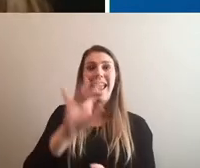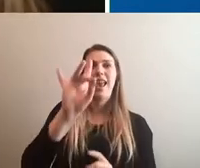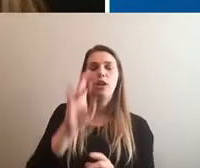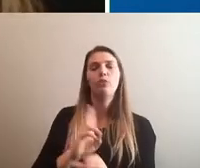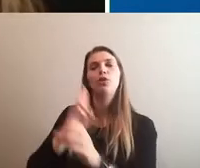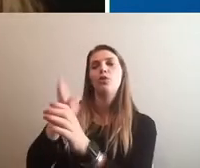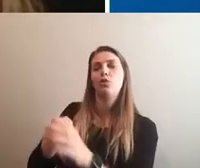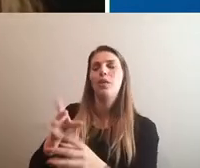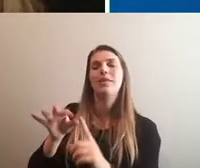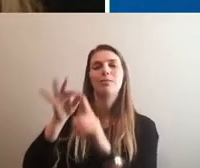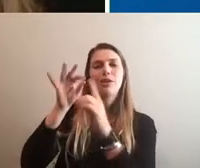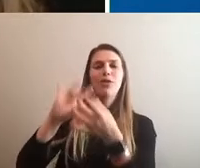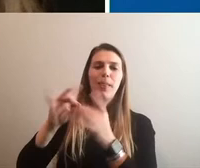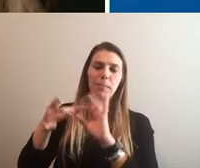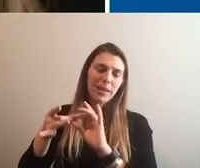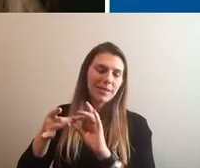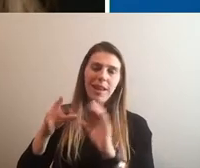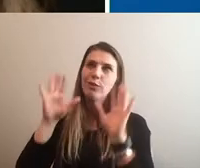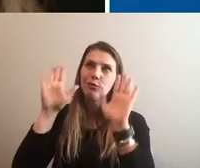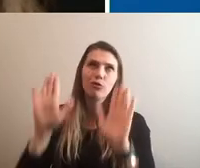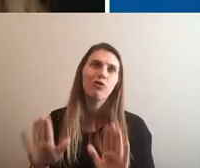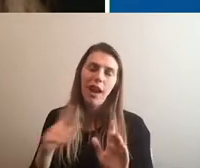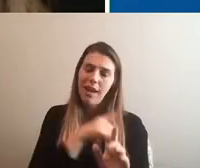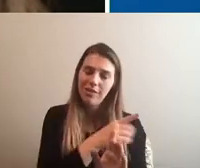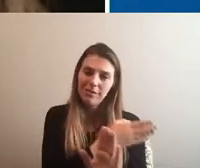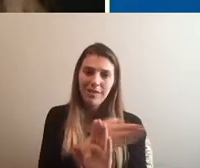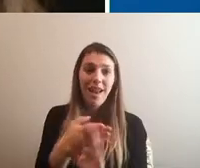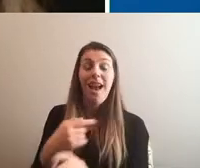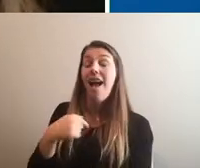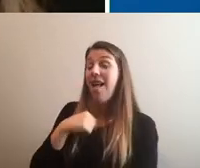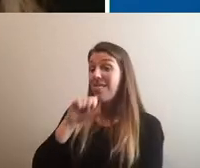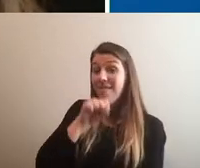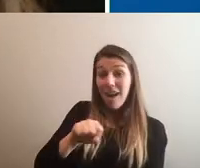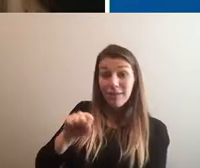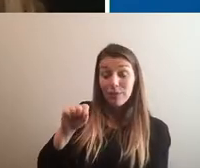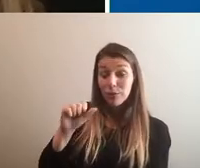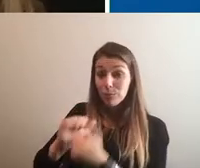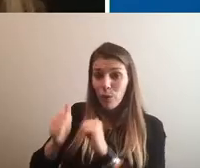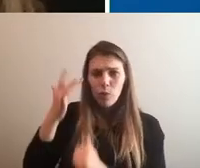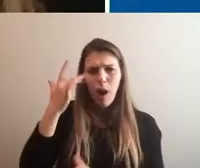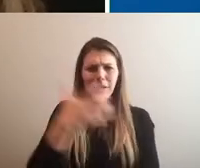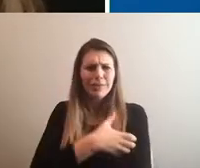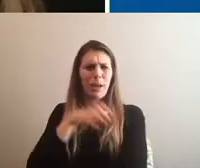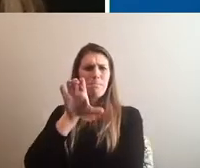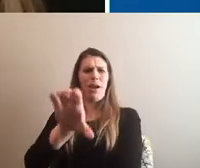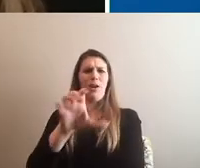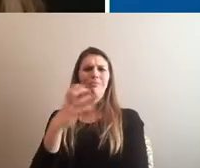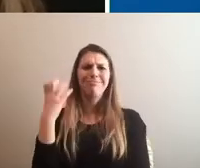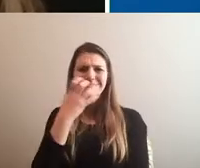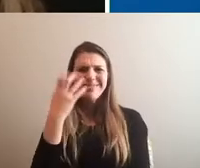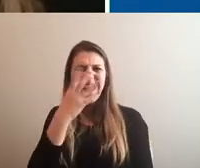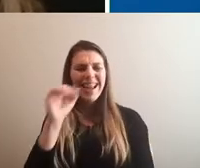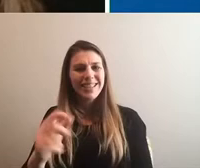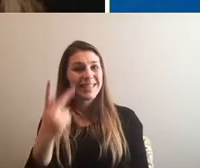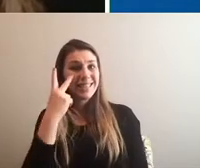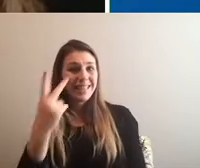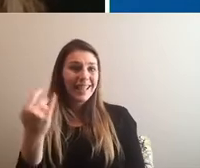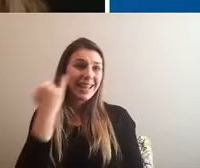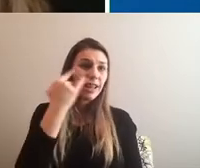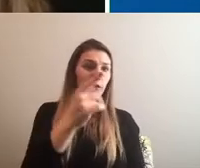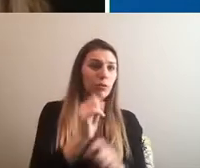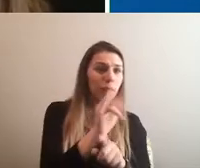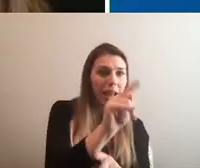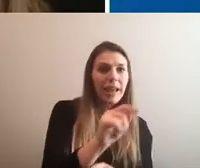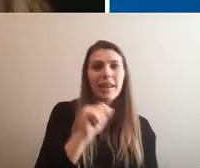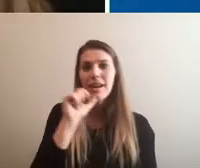was a perfect preparation. You know, I love sports because it's very empowering. Yeah, yes. And it's also very easy to see if you made it or didn't make it. So you've got to